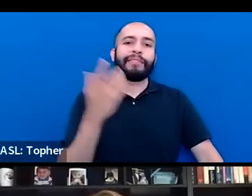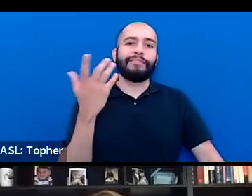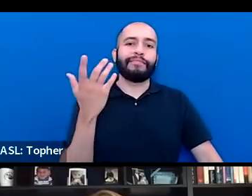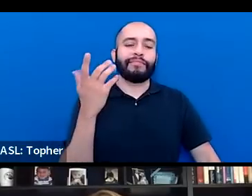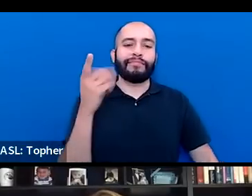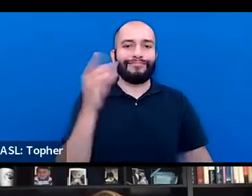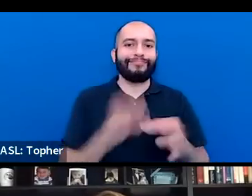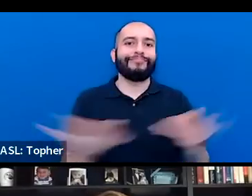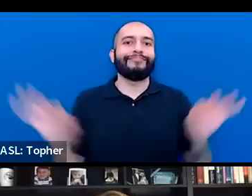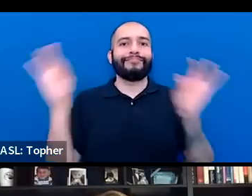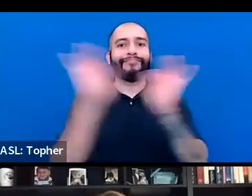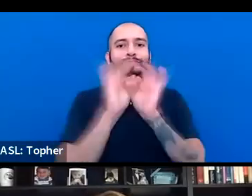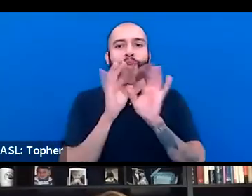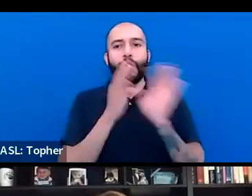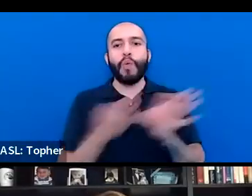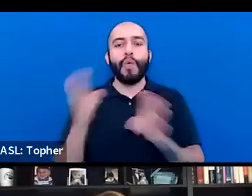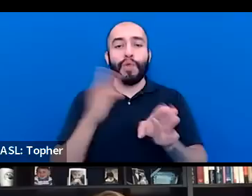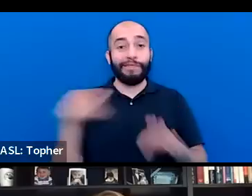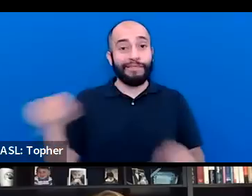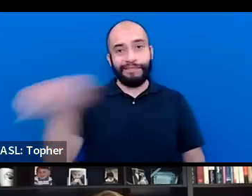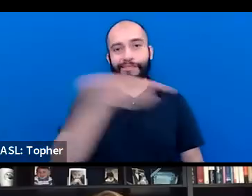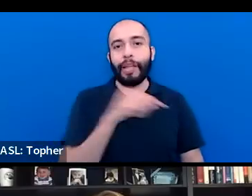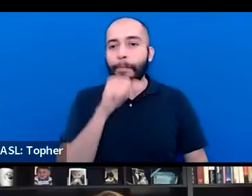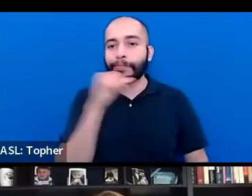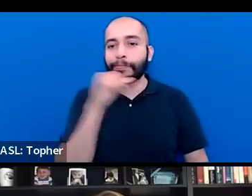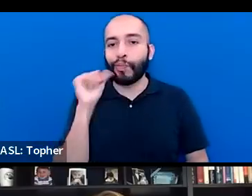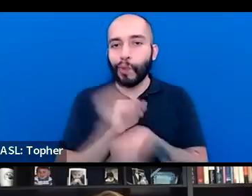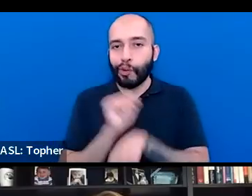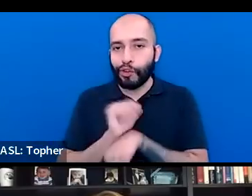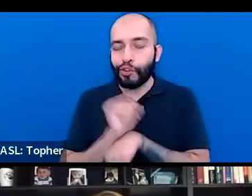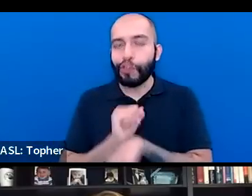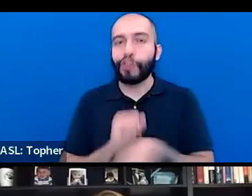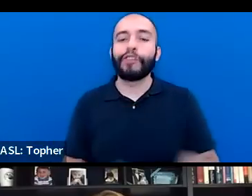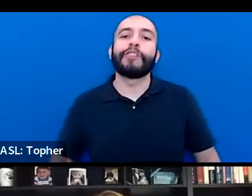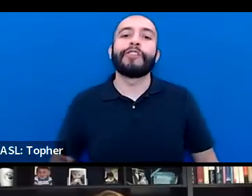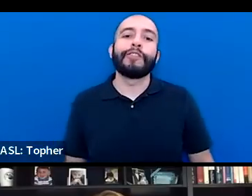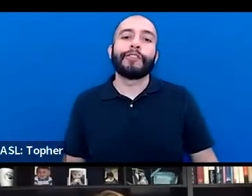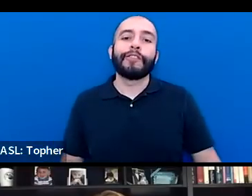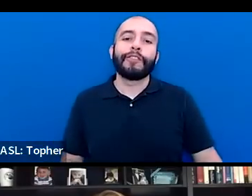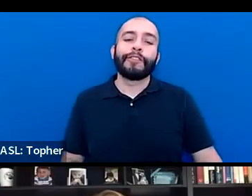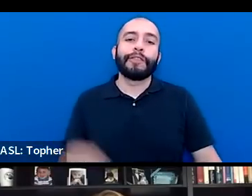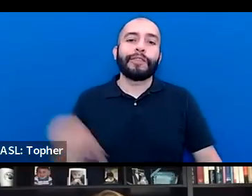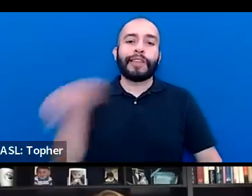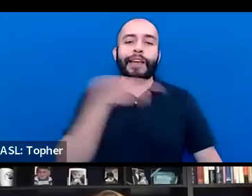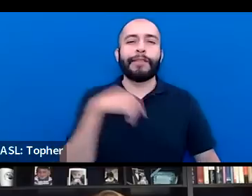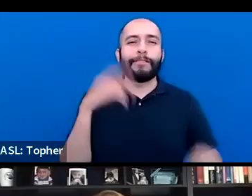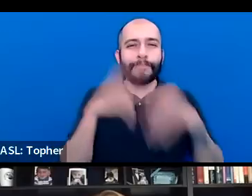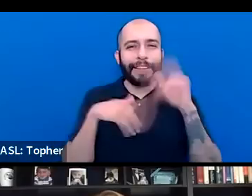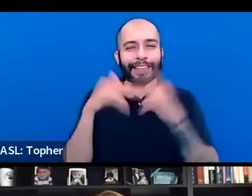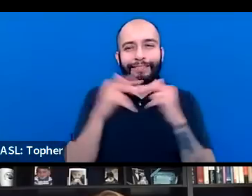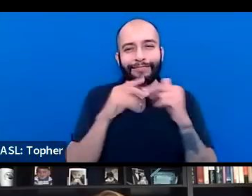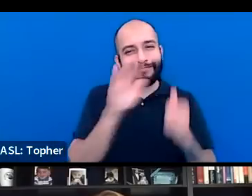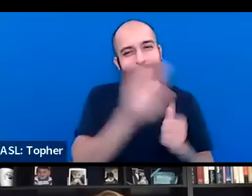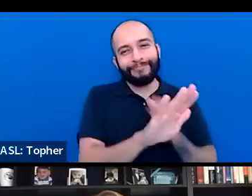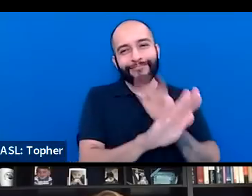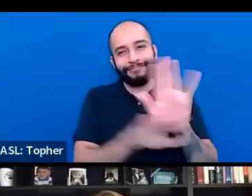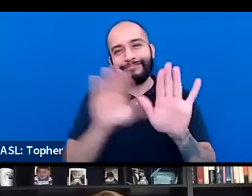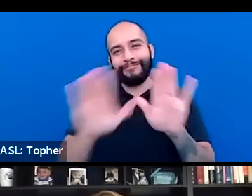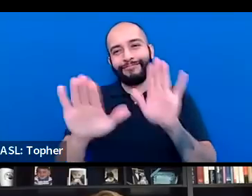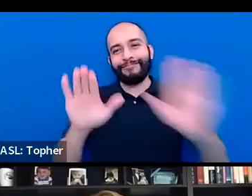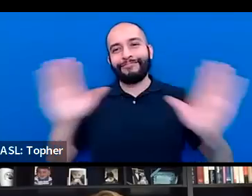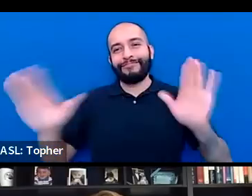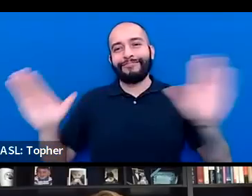they all built their own amazing platforms now as labor leaders and warriors. They also